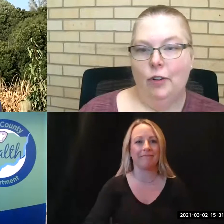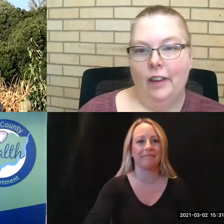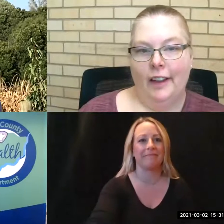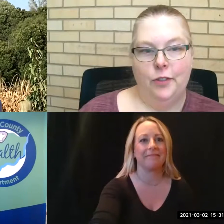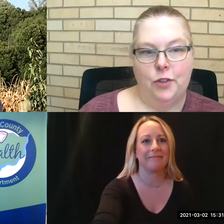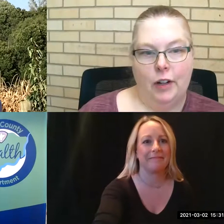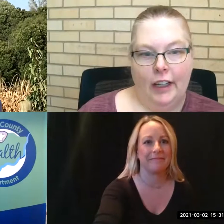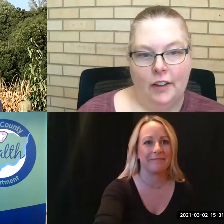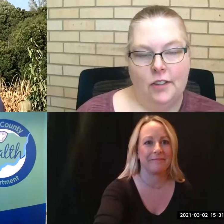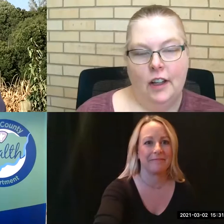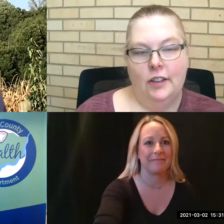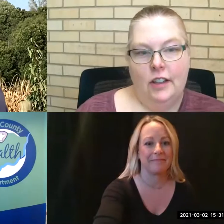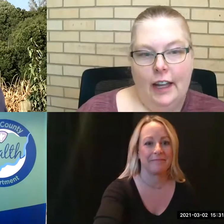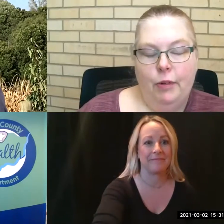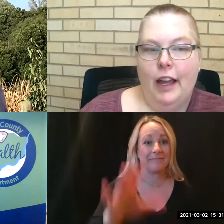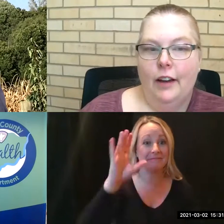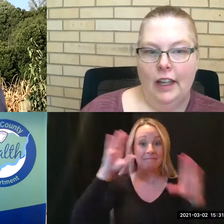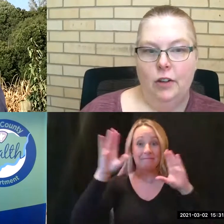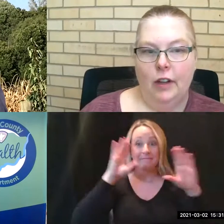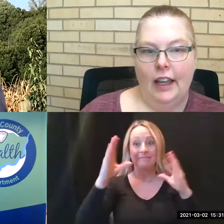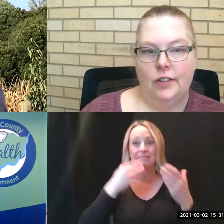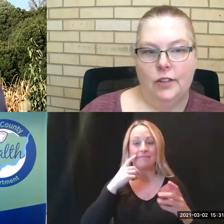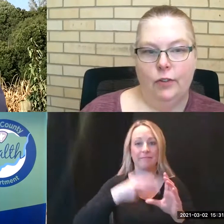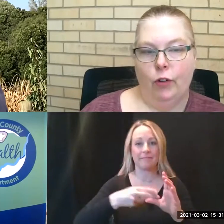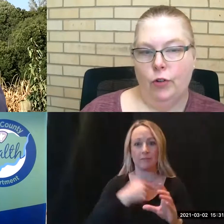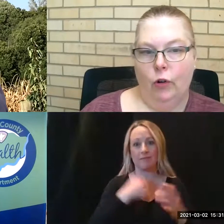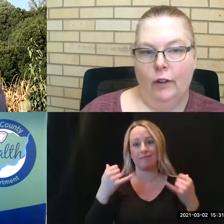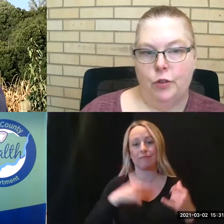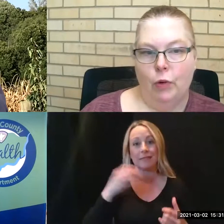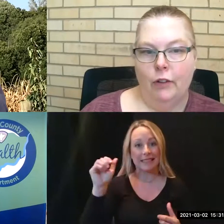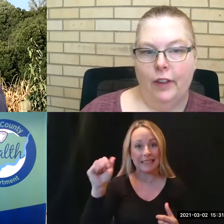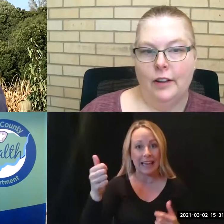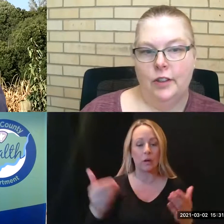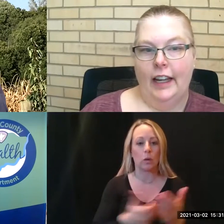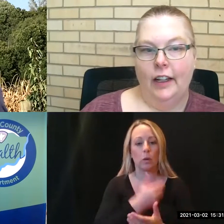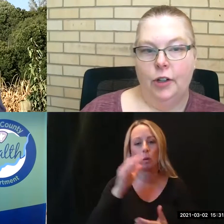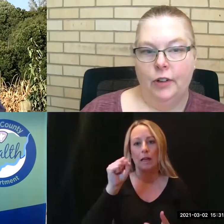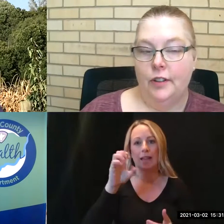Hi, everyone. Thanks for joining us. Today we have 10 new cases for a total of